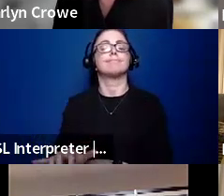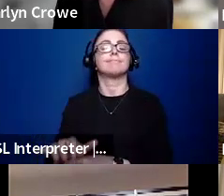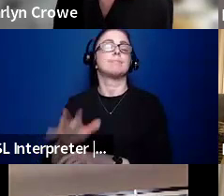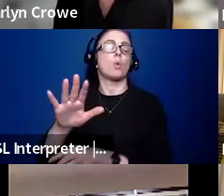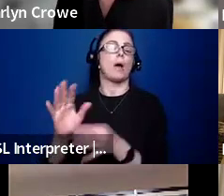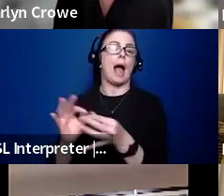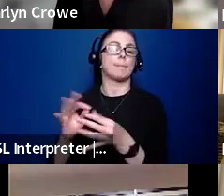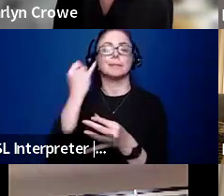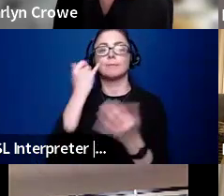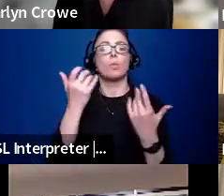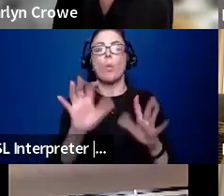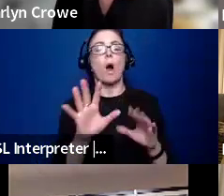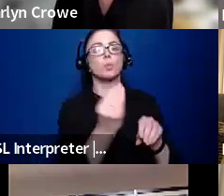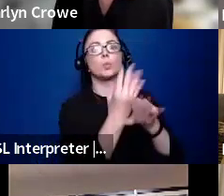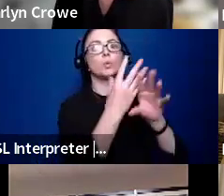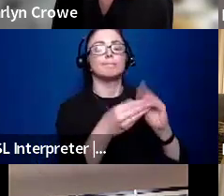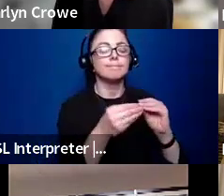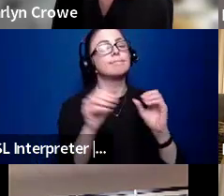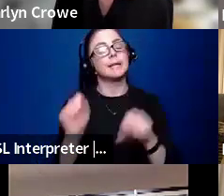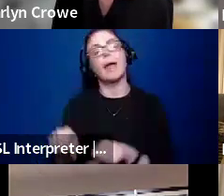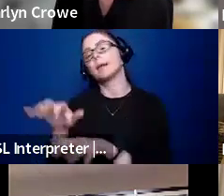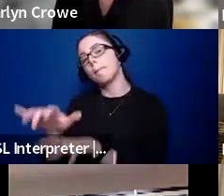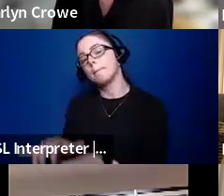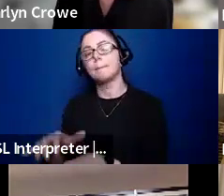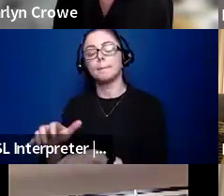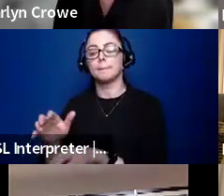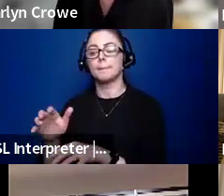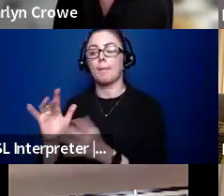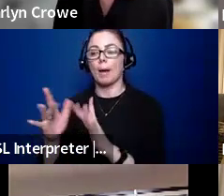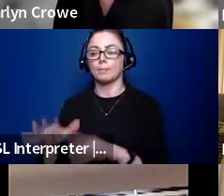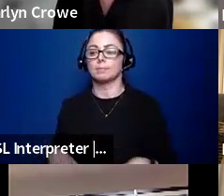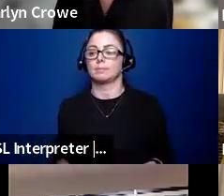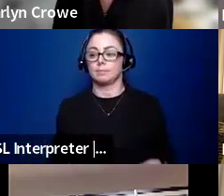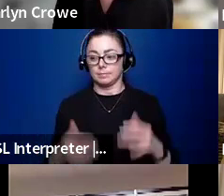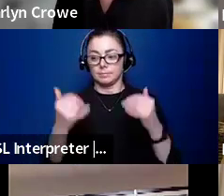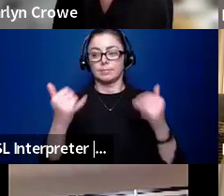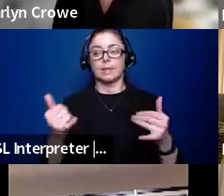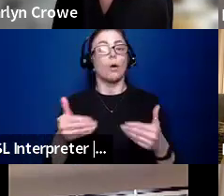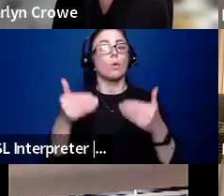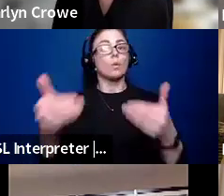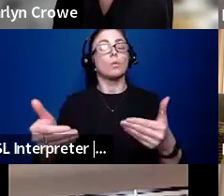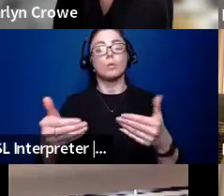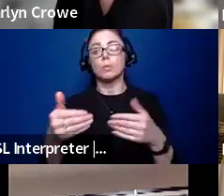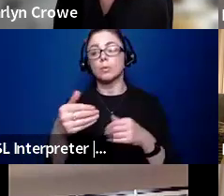too. So on to our speakers and our hosts. We have